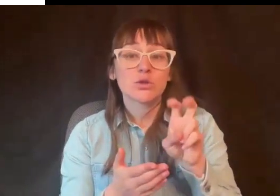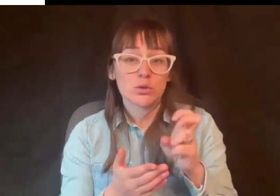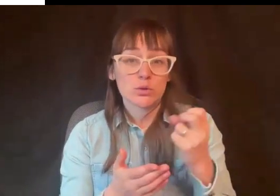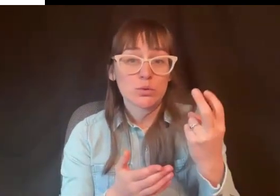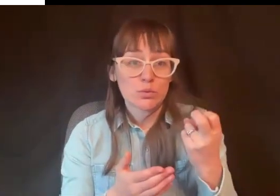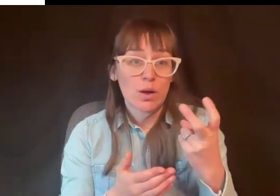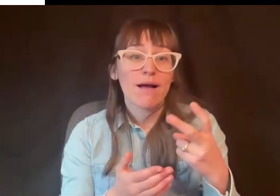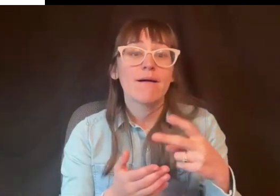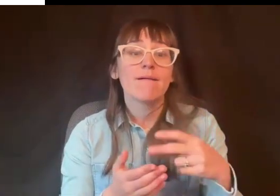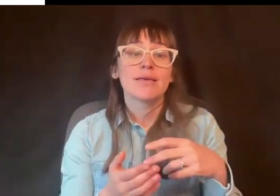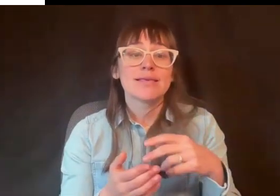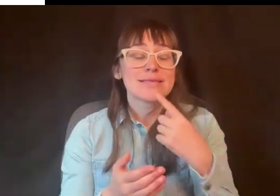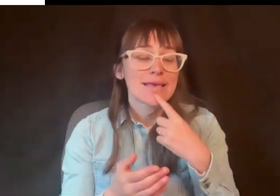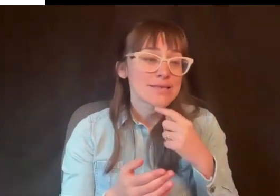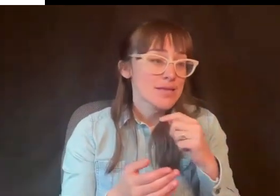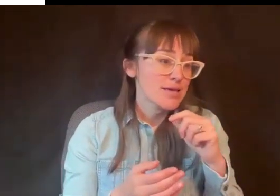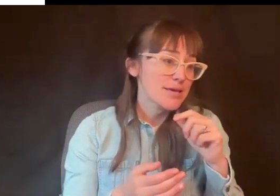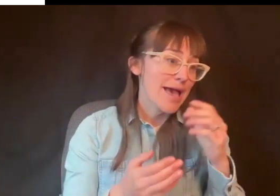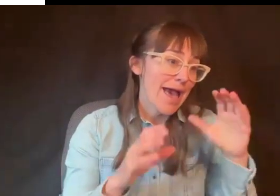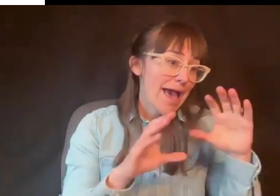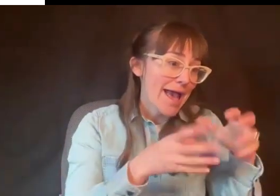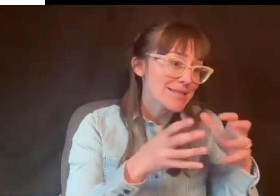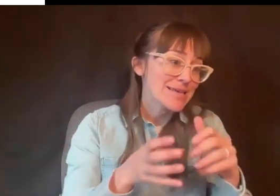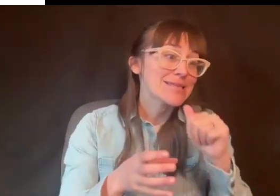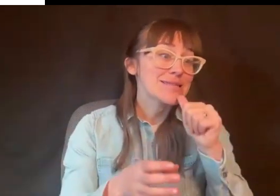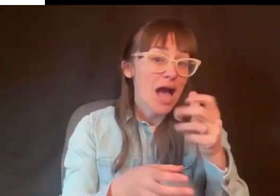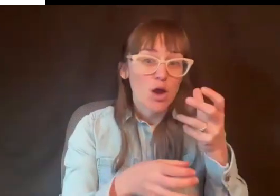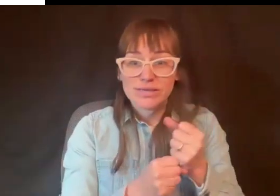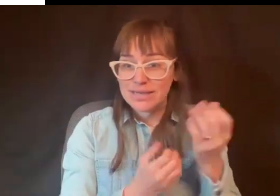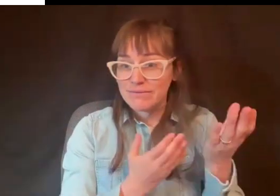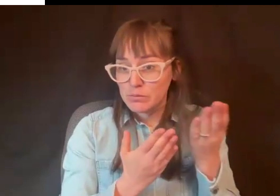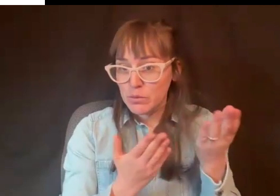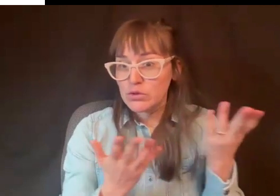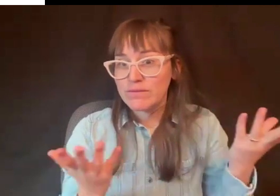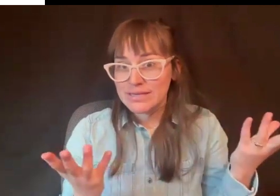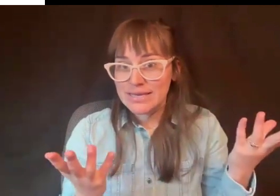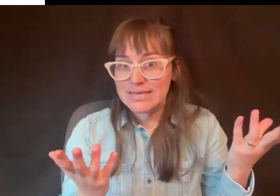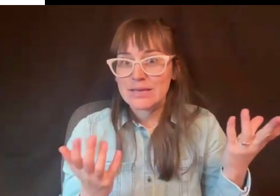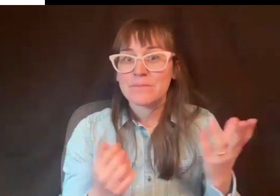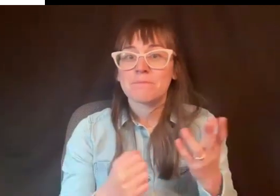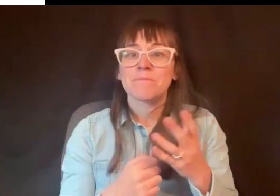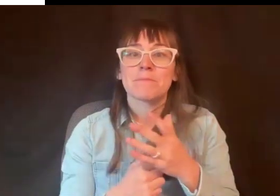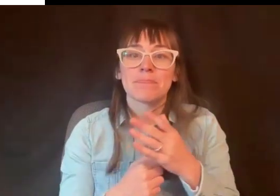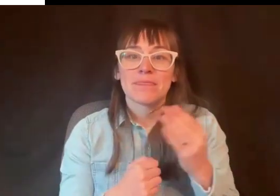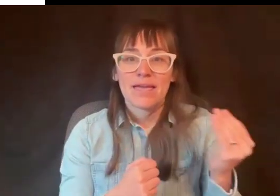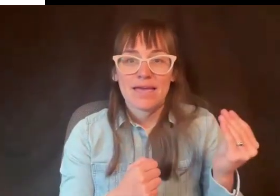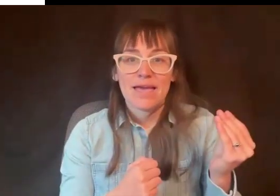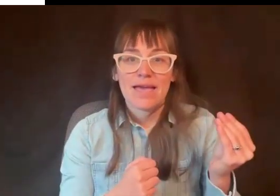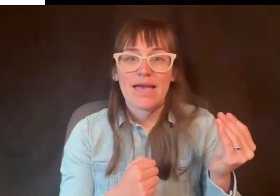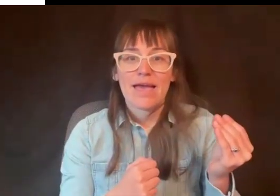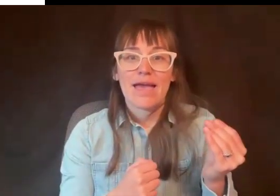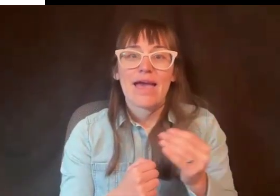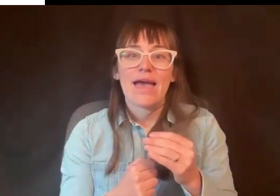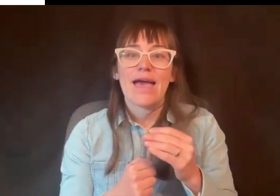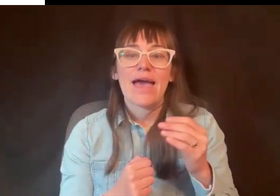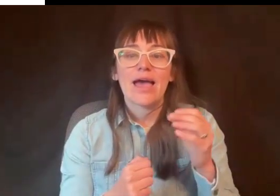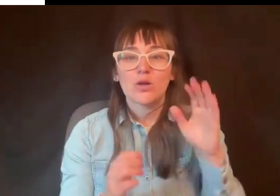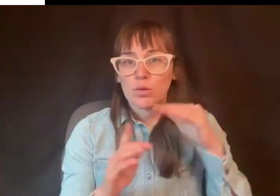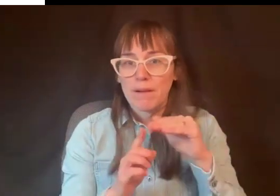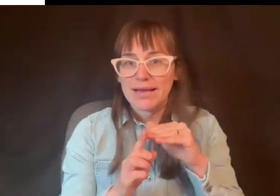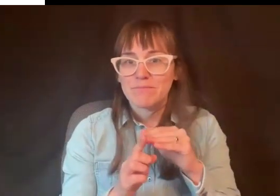not otherwise receiving services, which is directly from the statute, and the state reminds AAAs that prior approval is